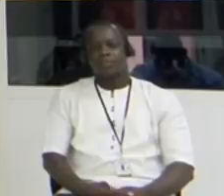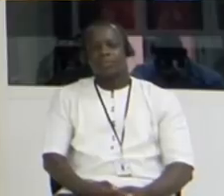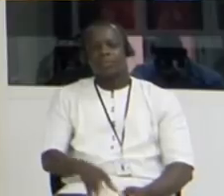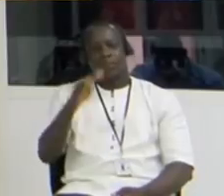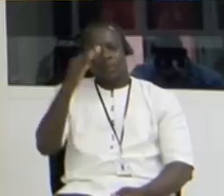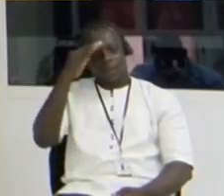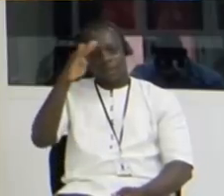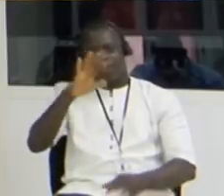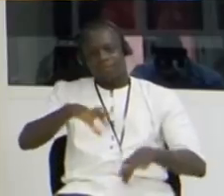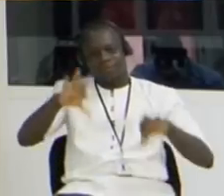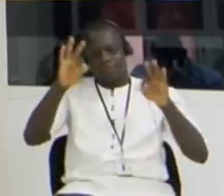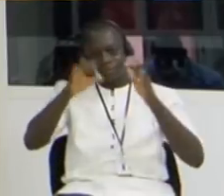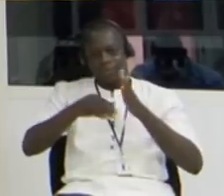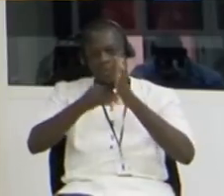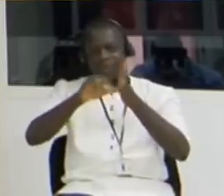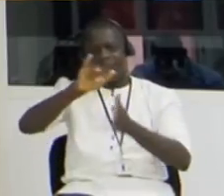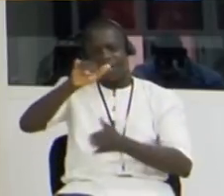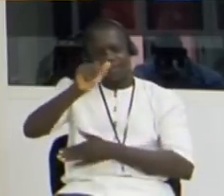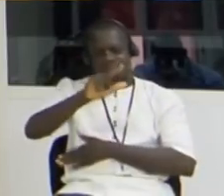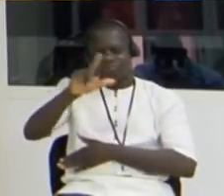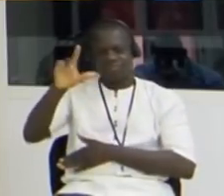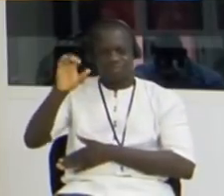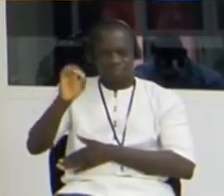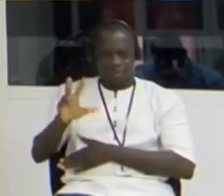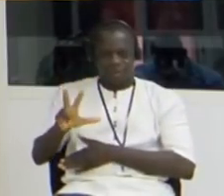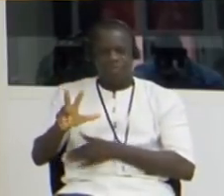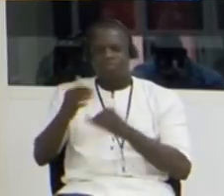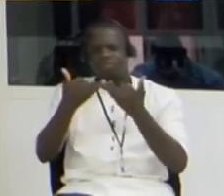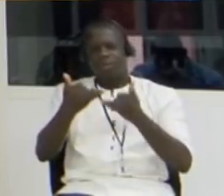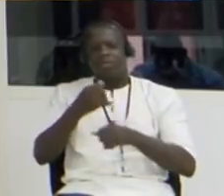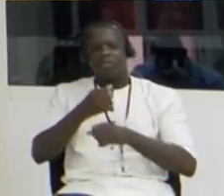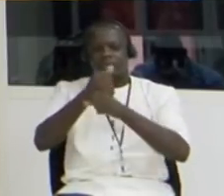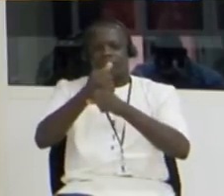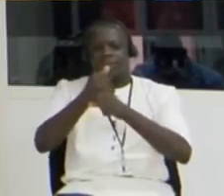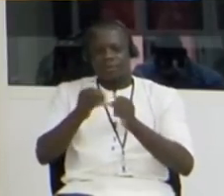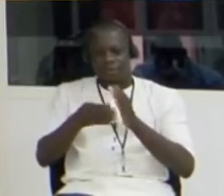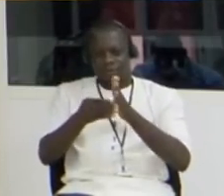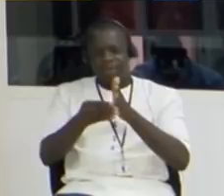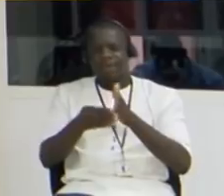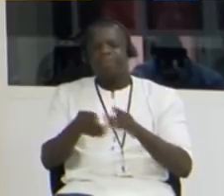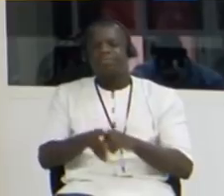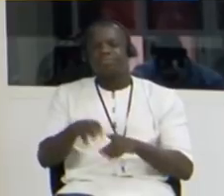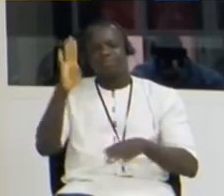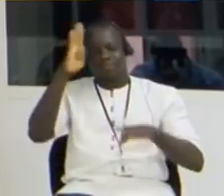Shukran, Imam Diallo. Bishop, you have the floor, please. Thank you, Chairman.